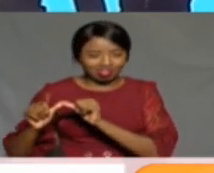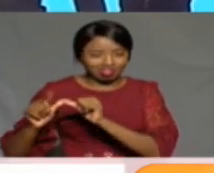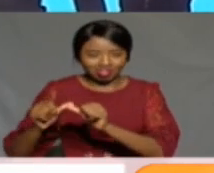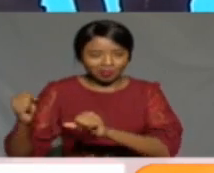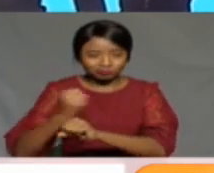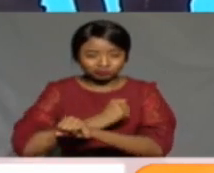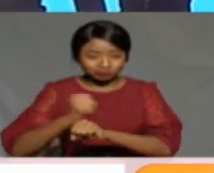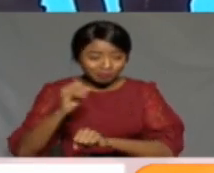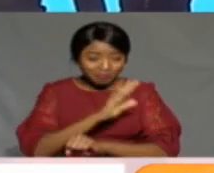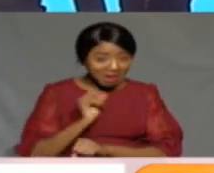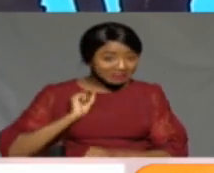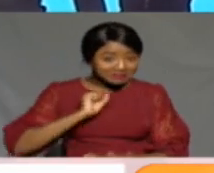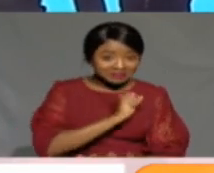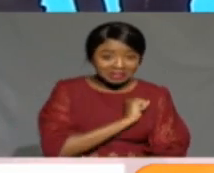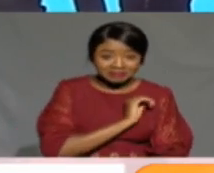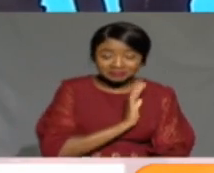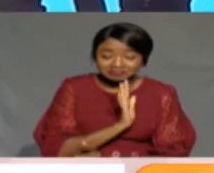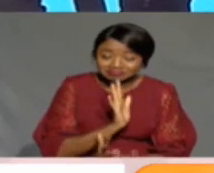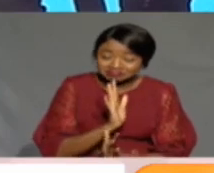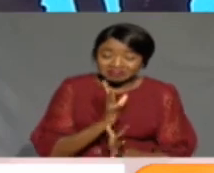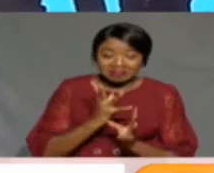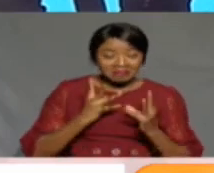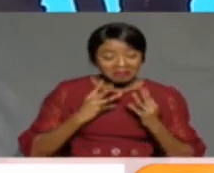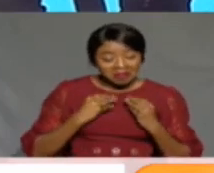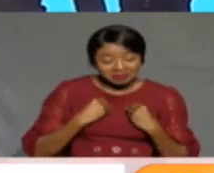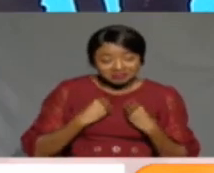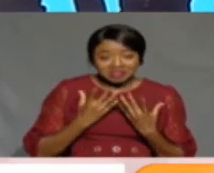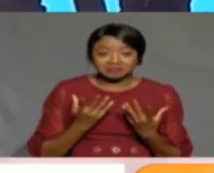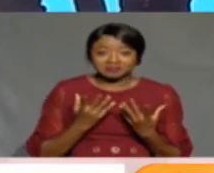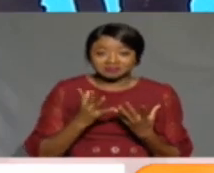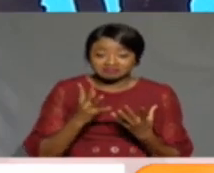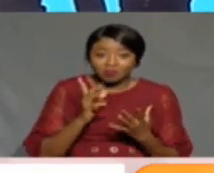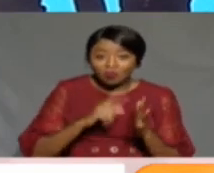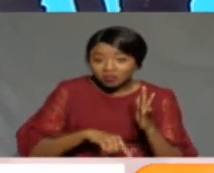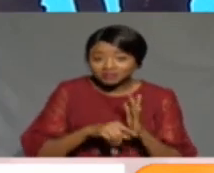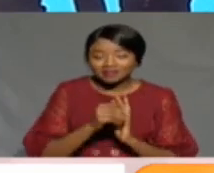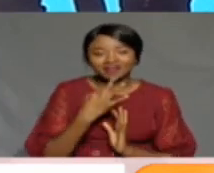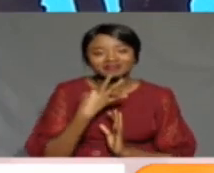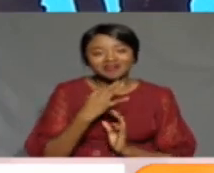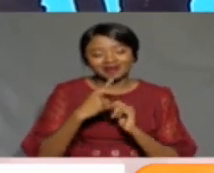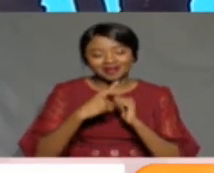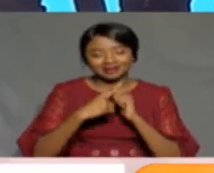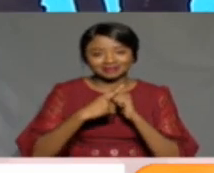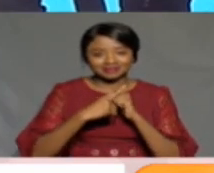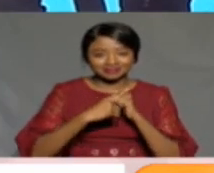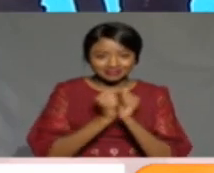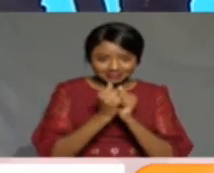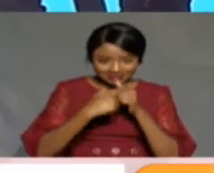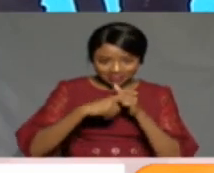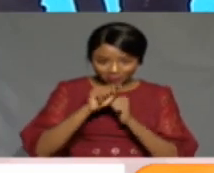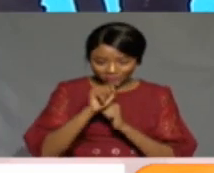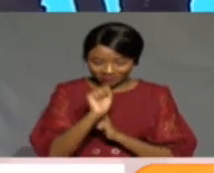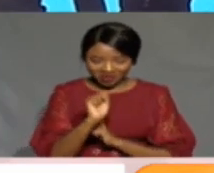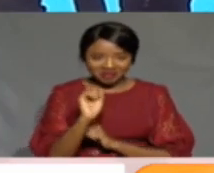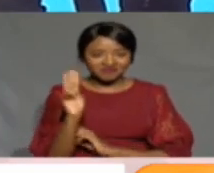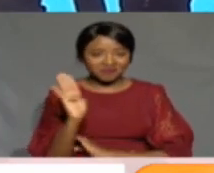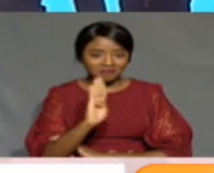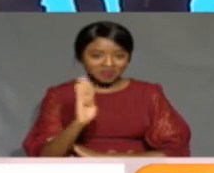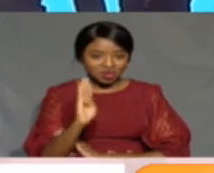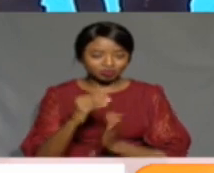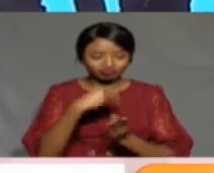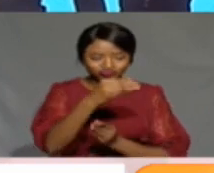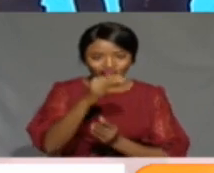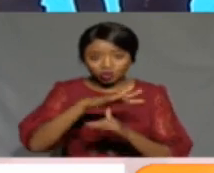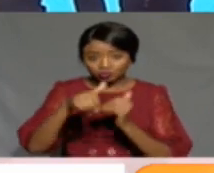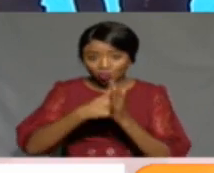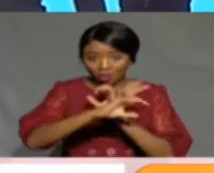to eat humble pie and agree on a $316.5 billion allocation to the devolved units in the current financial